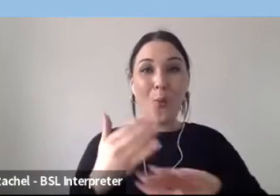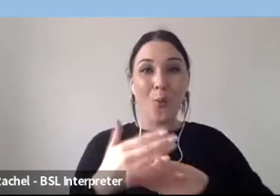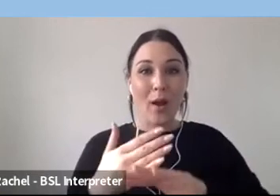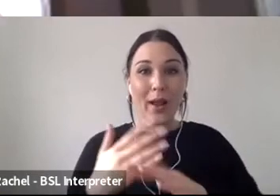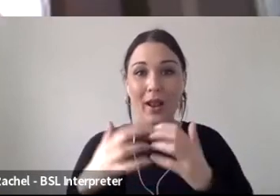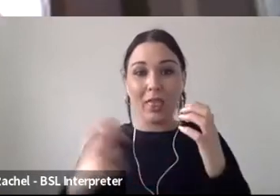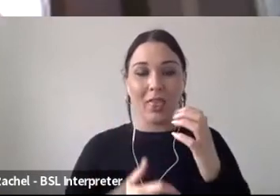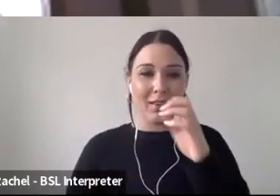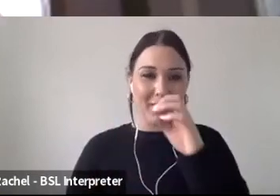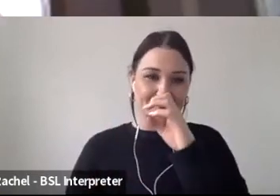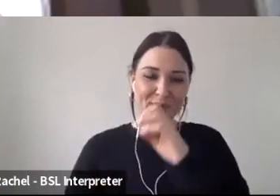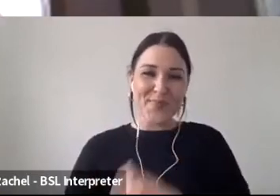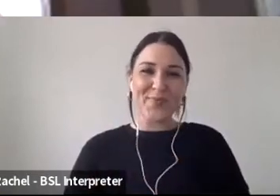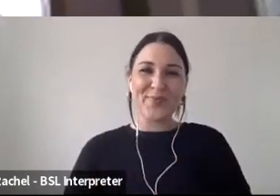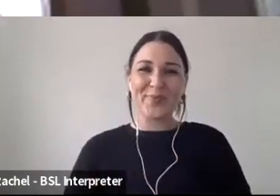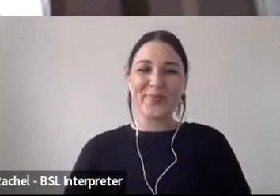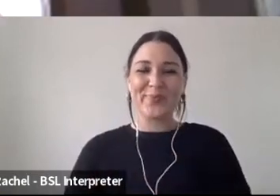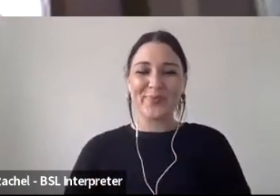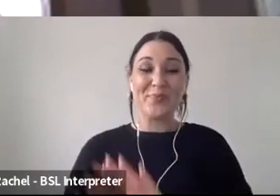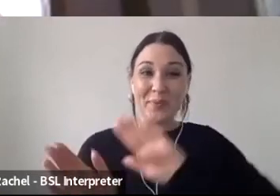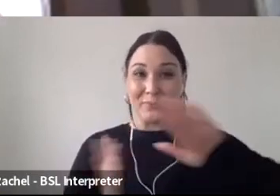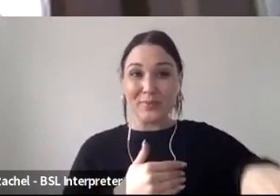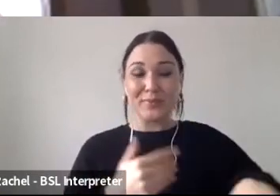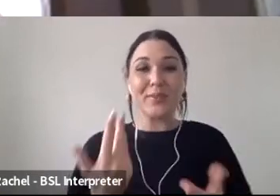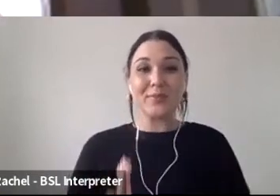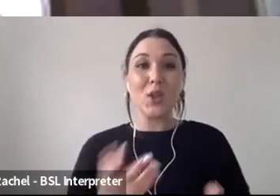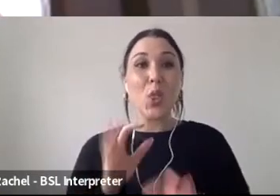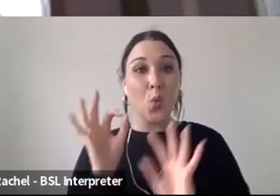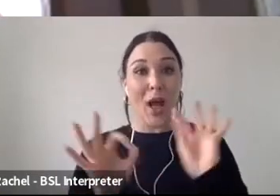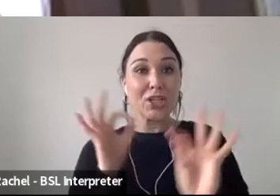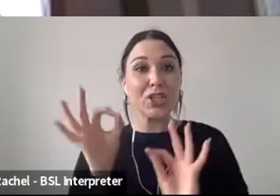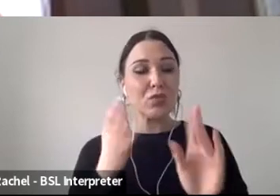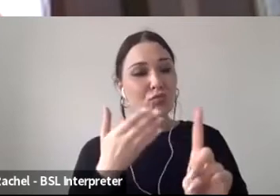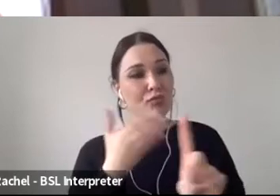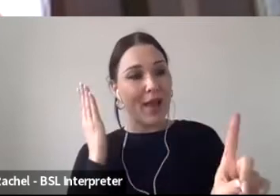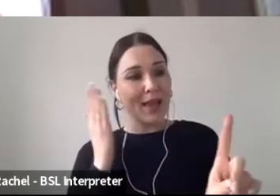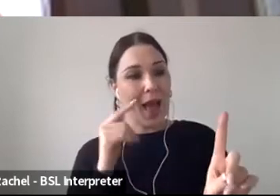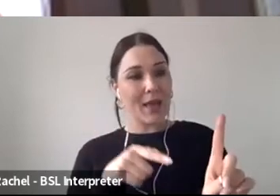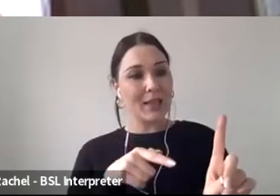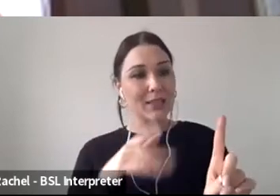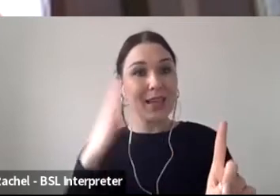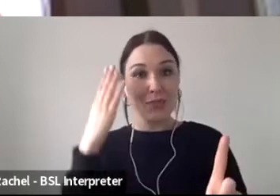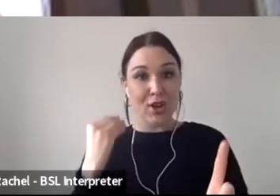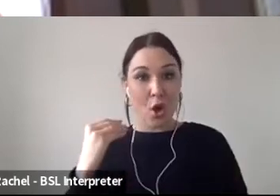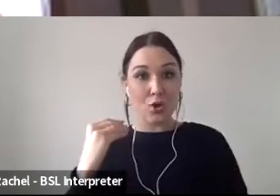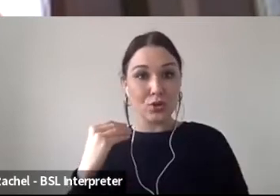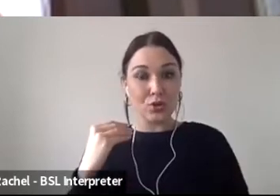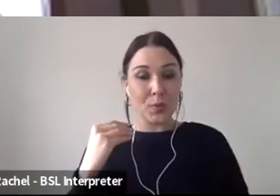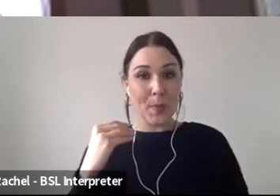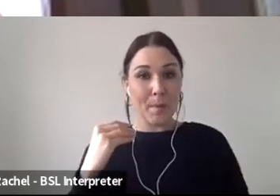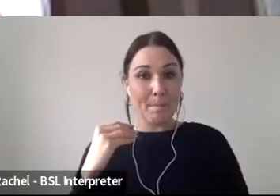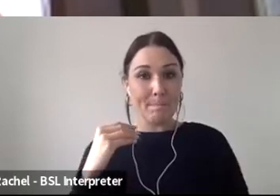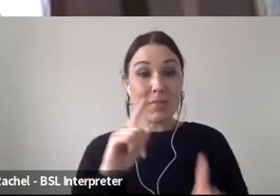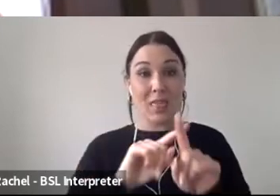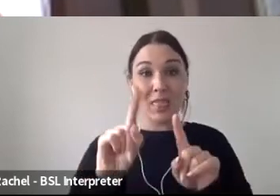off of mute. I think on the question of kind of recognizing hearing loss, one of the things I used to be